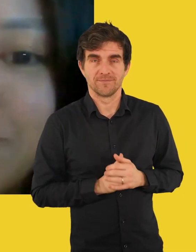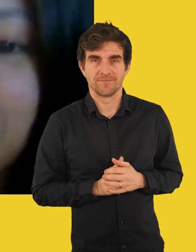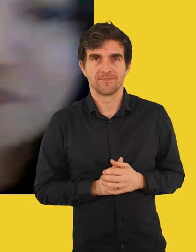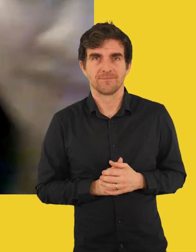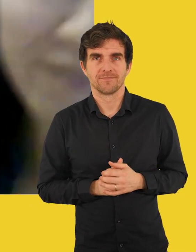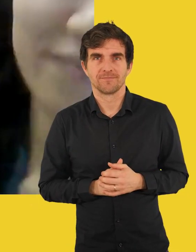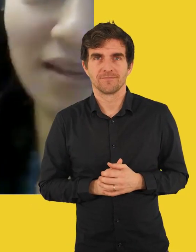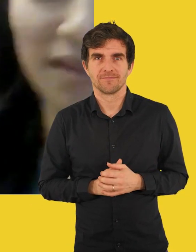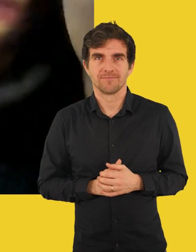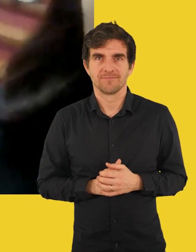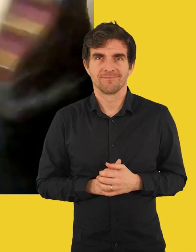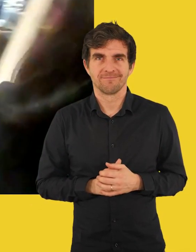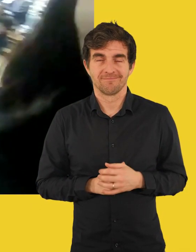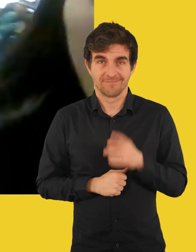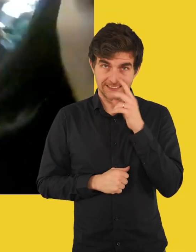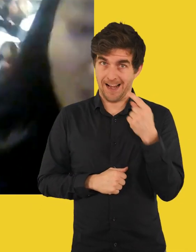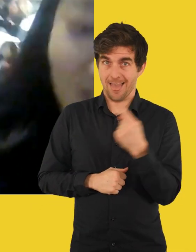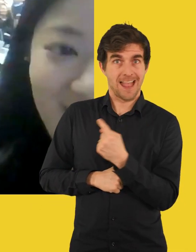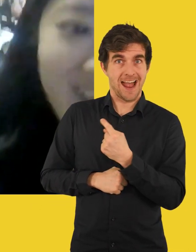them.